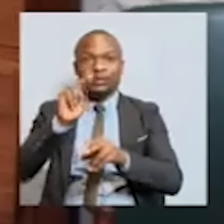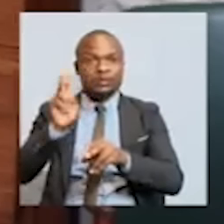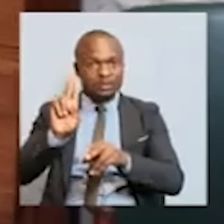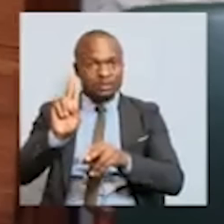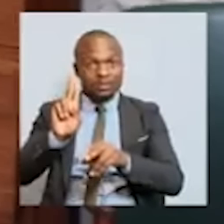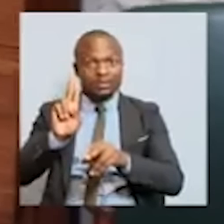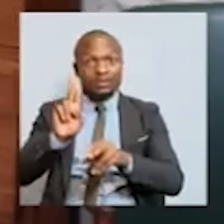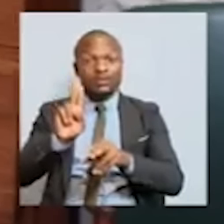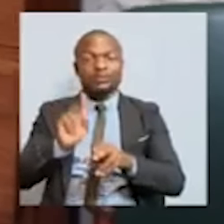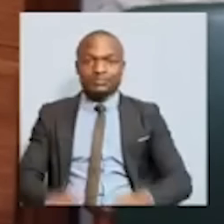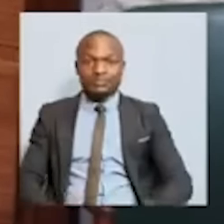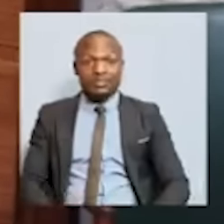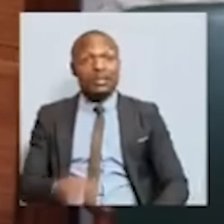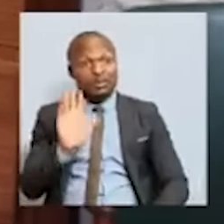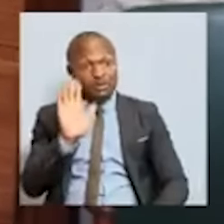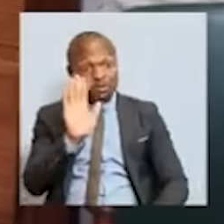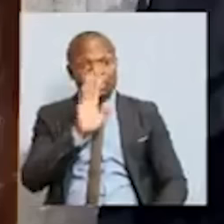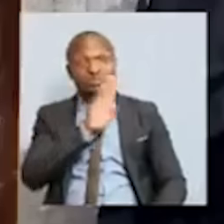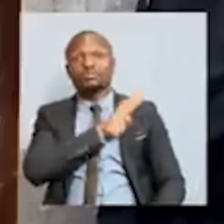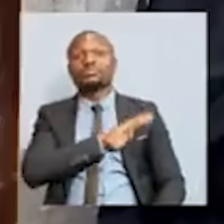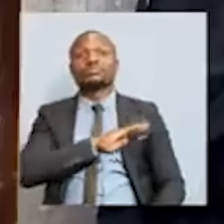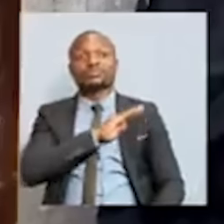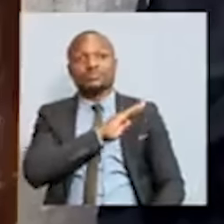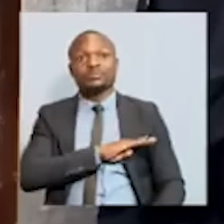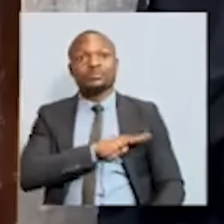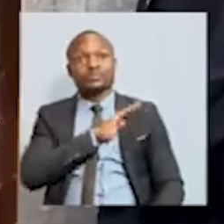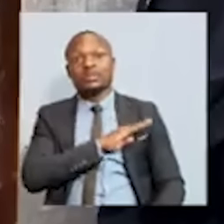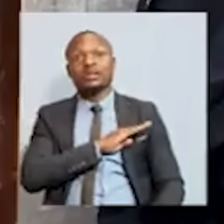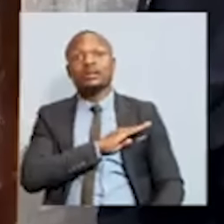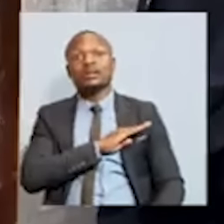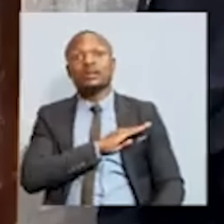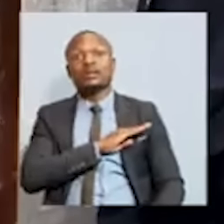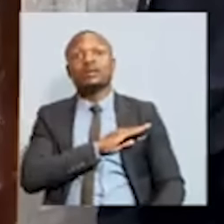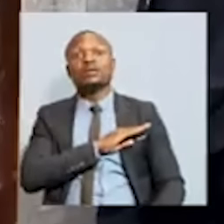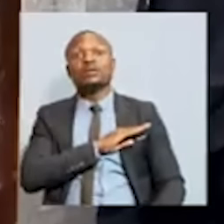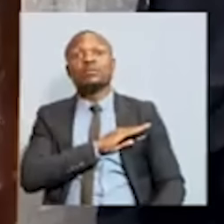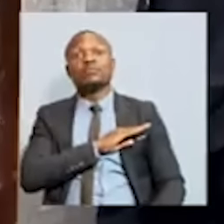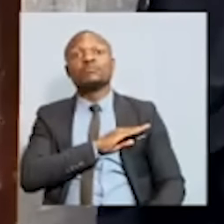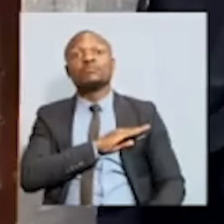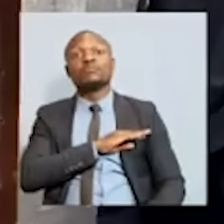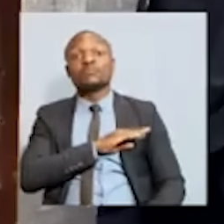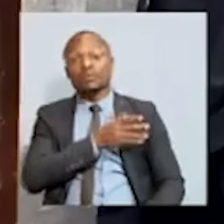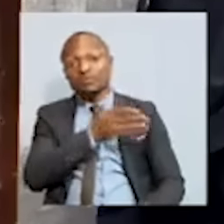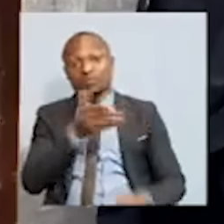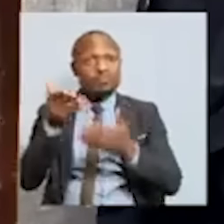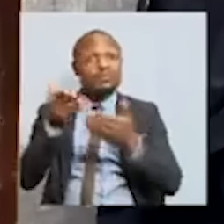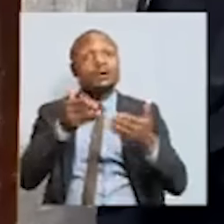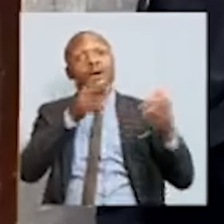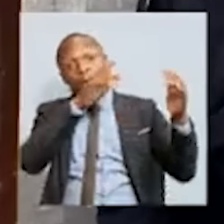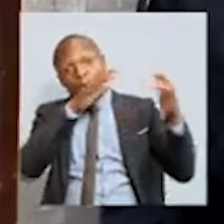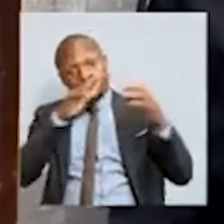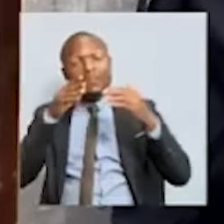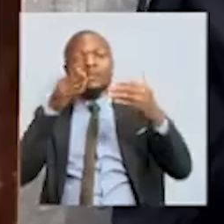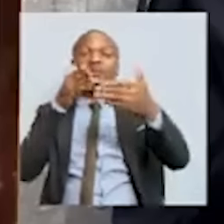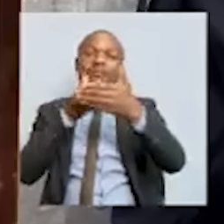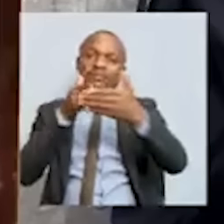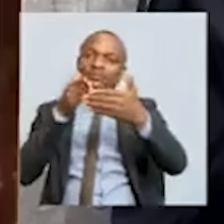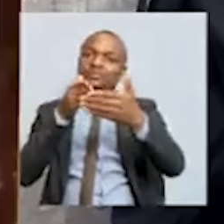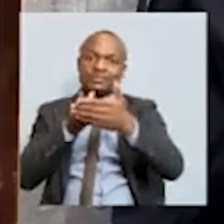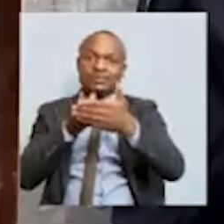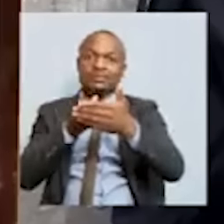MP, your conduct of threatening violence towards Honorable M. Imposha MP was